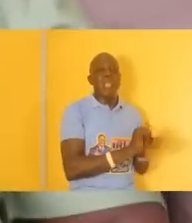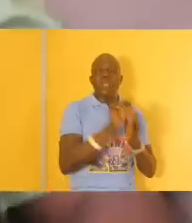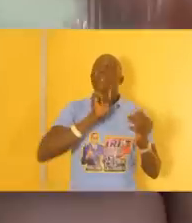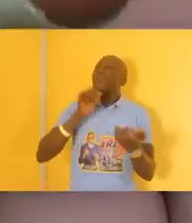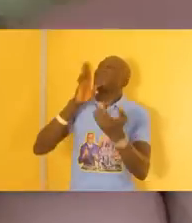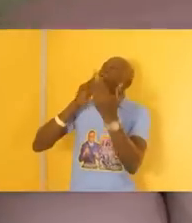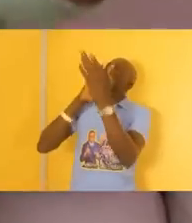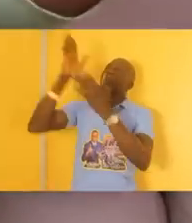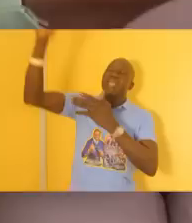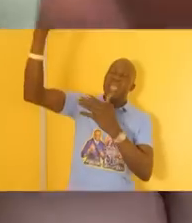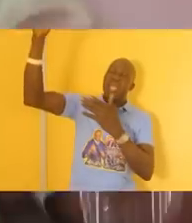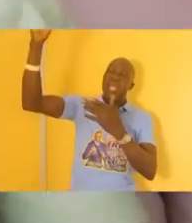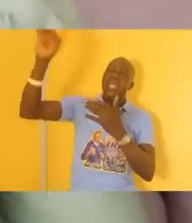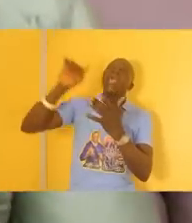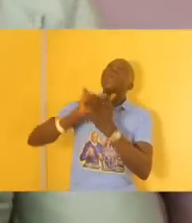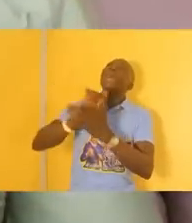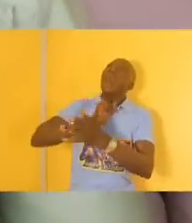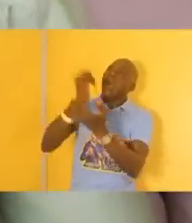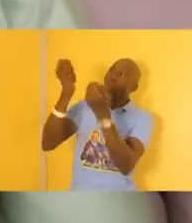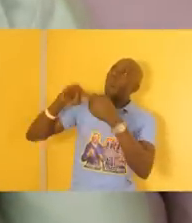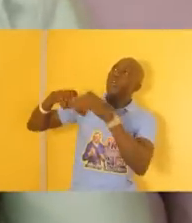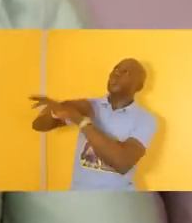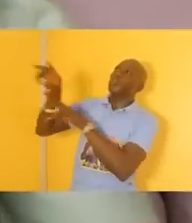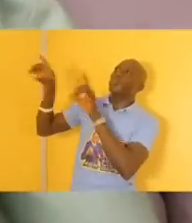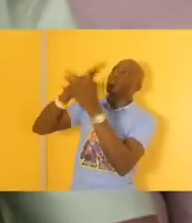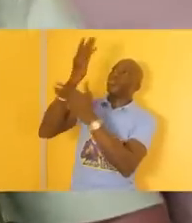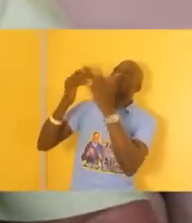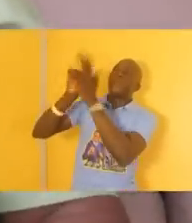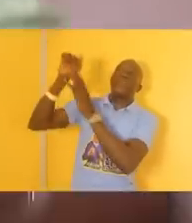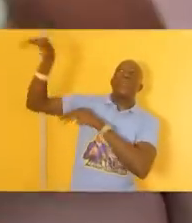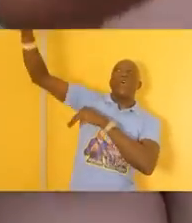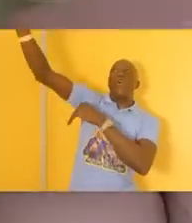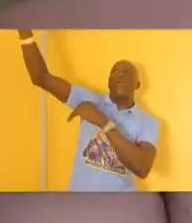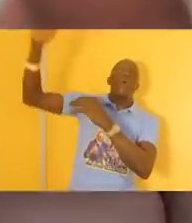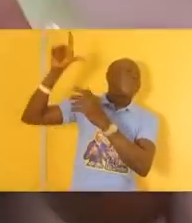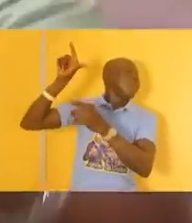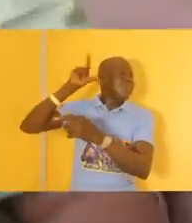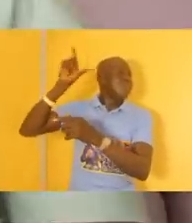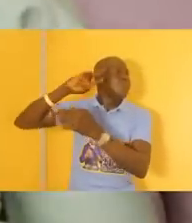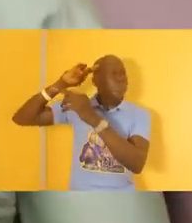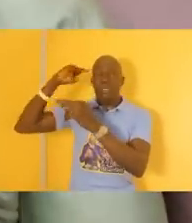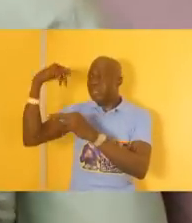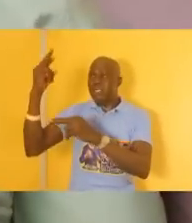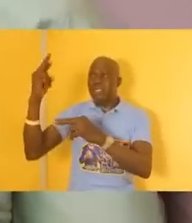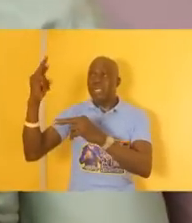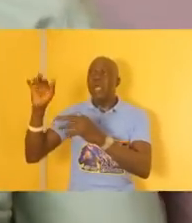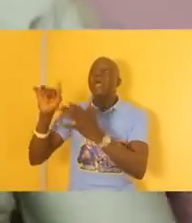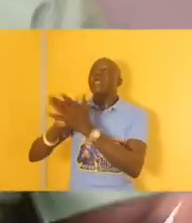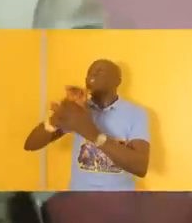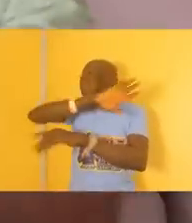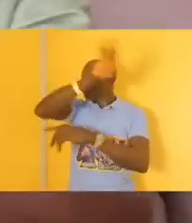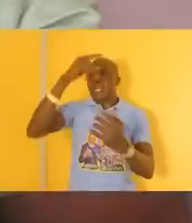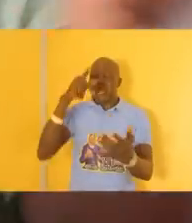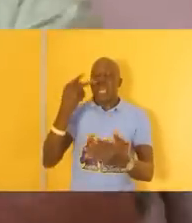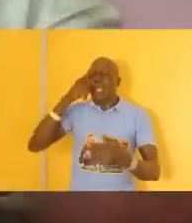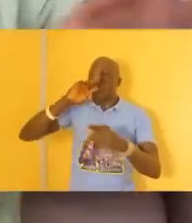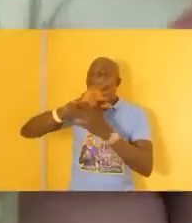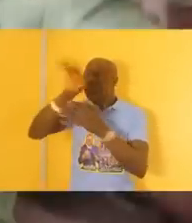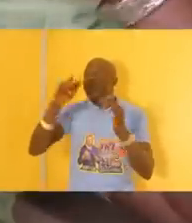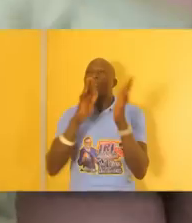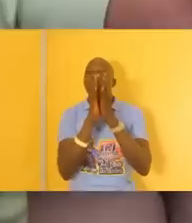you to rise again. There is a time on earth. There is a space on top. Listen to me, sir. Even on